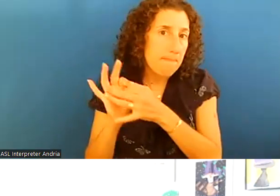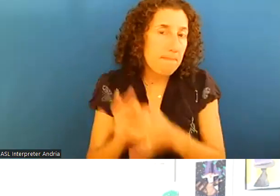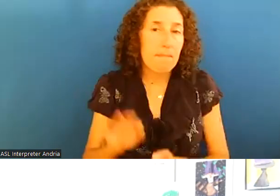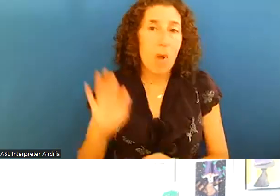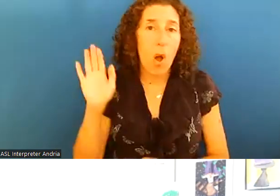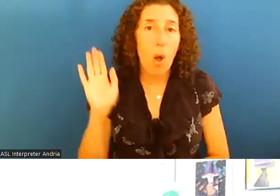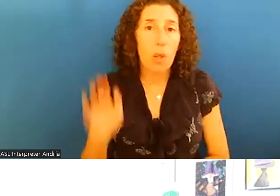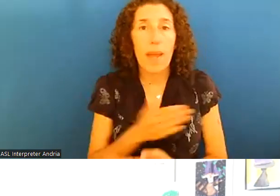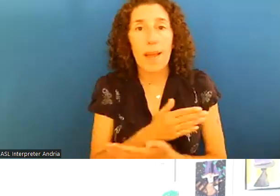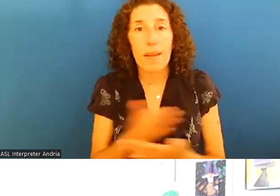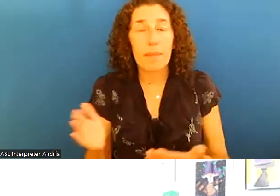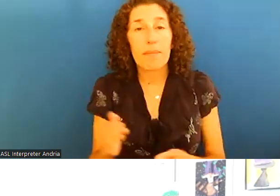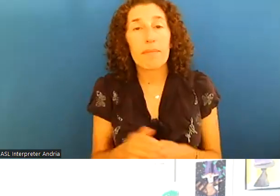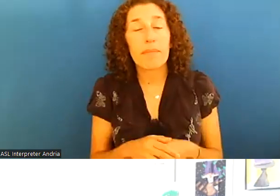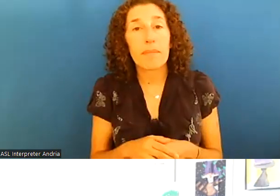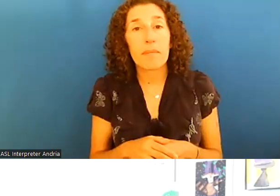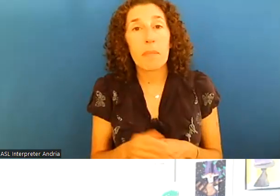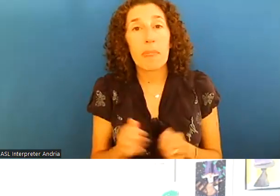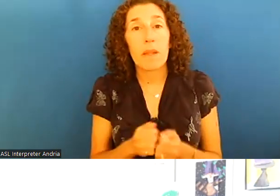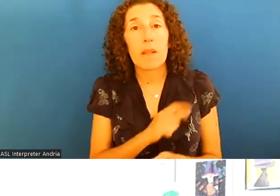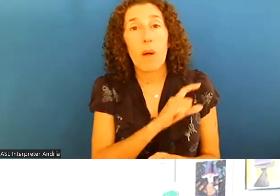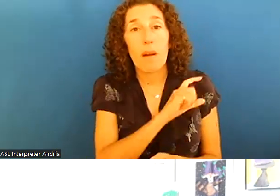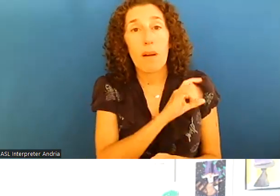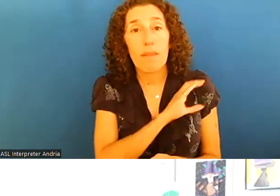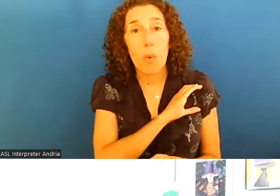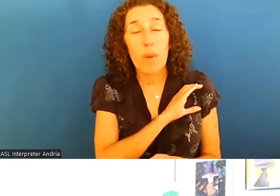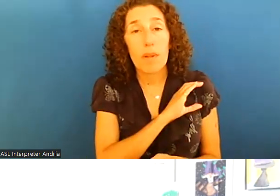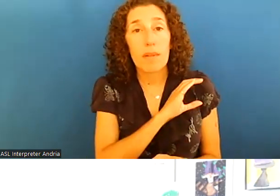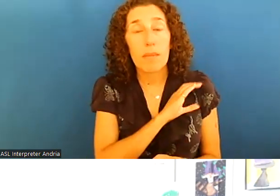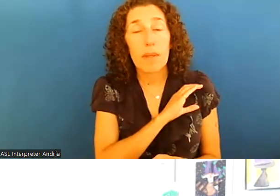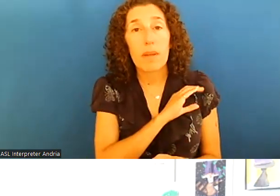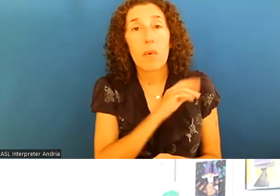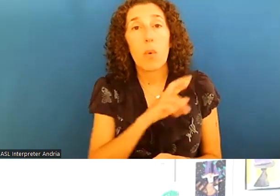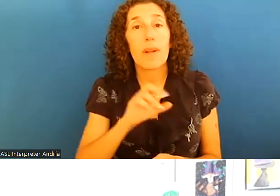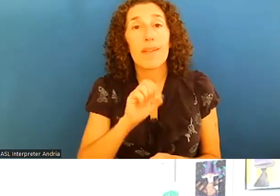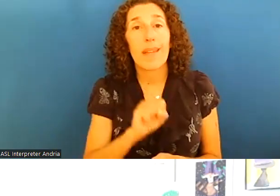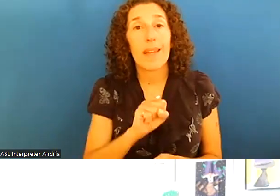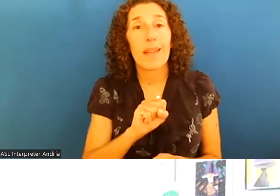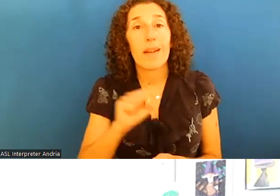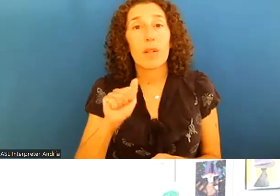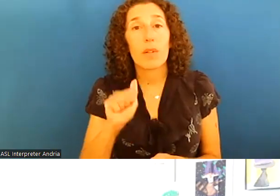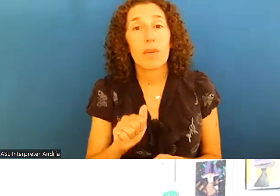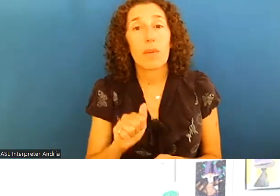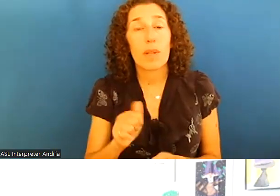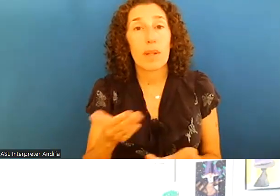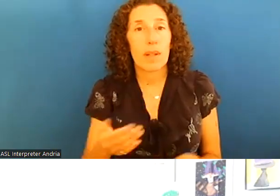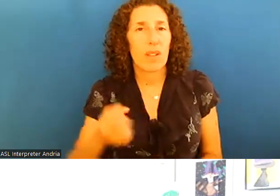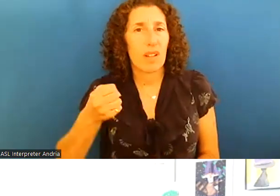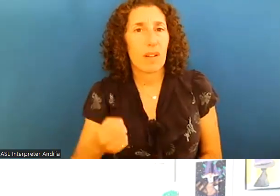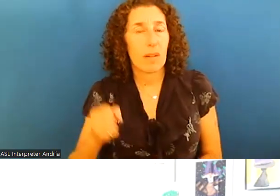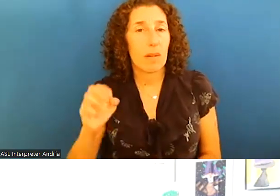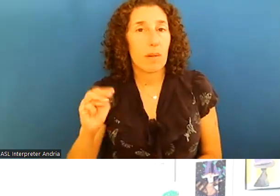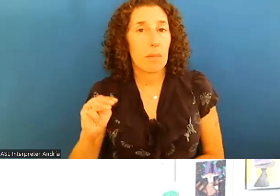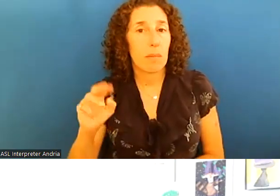Even with law enforcement, even with the state's attorney's office, here in Southern Maryland, we're kind of just now getting advocates in the state's attorney's